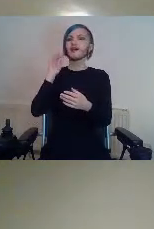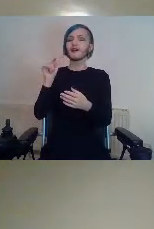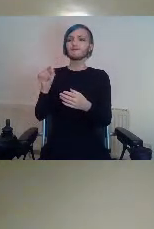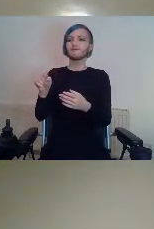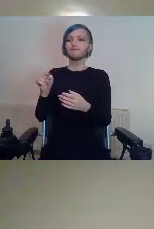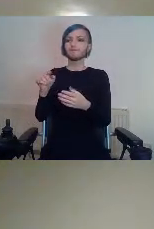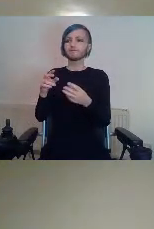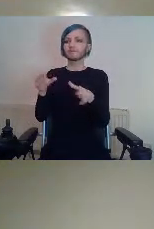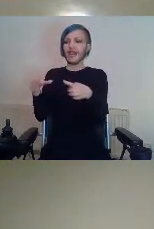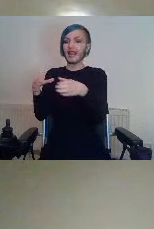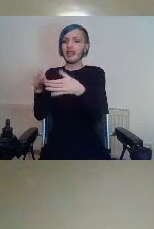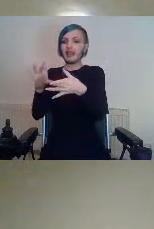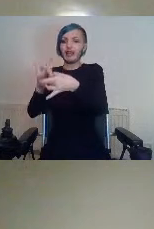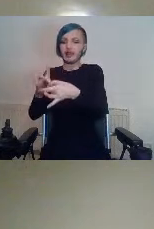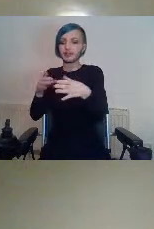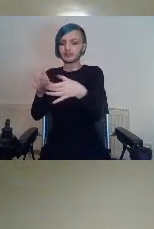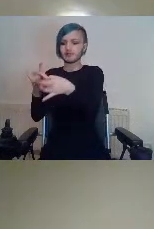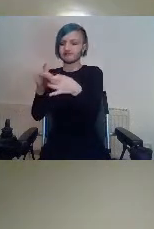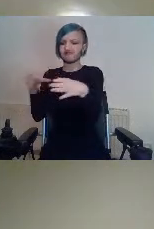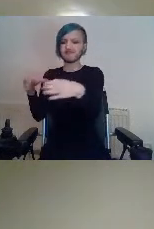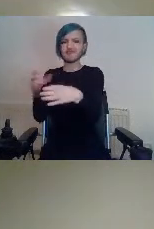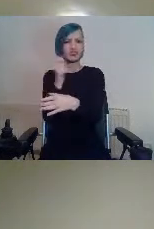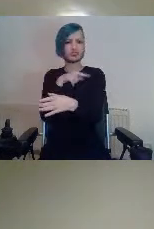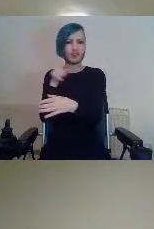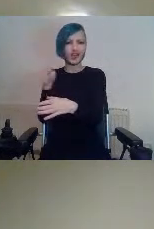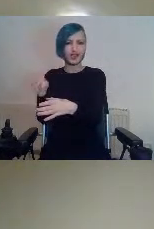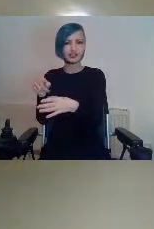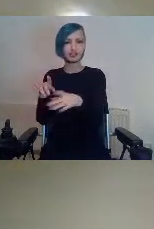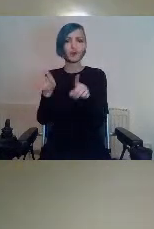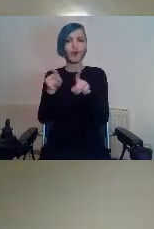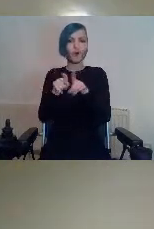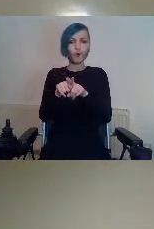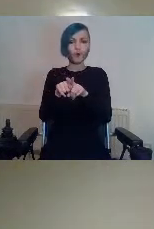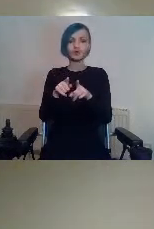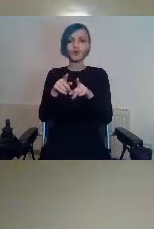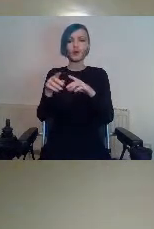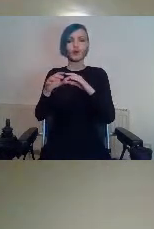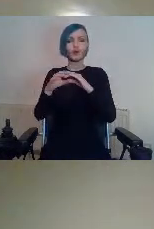to, and married with the sort of ancient rhetorics that are being used.